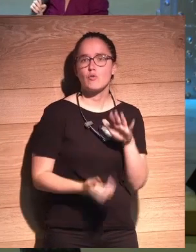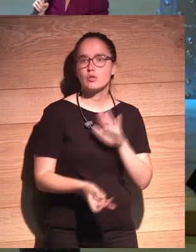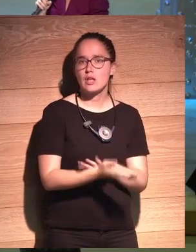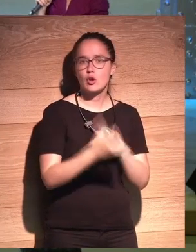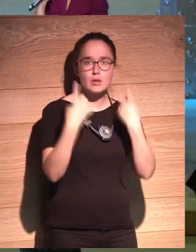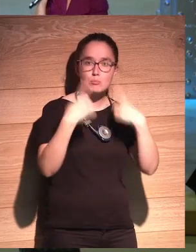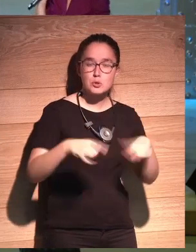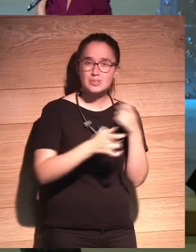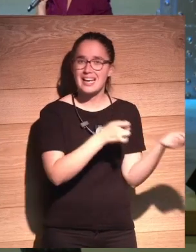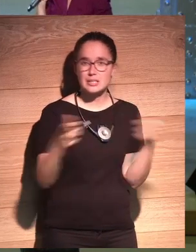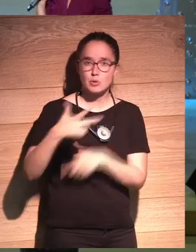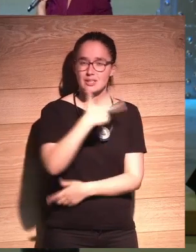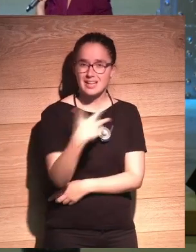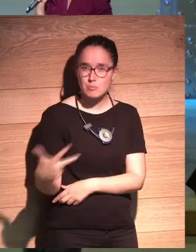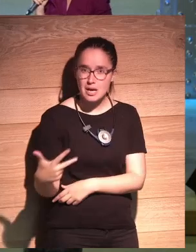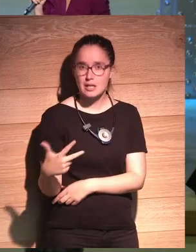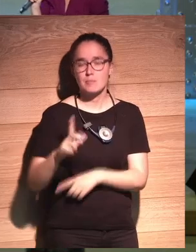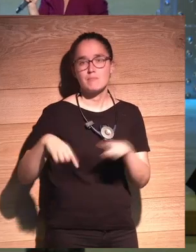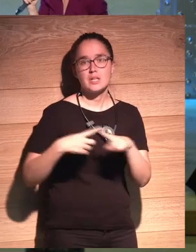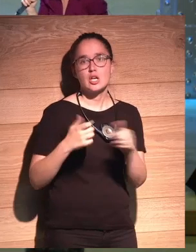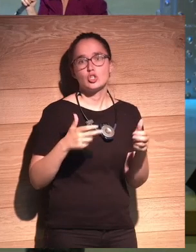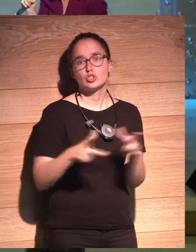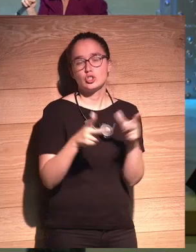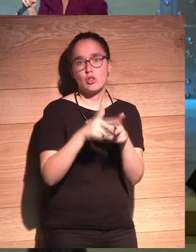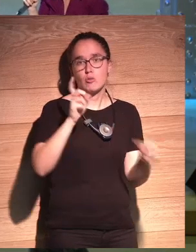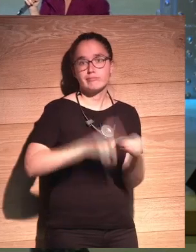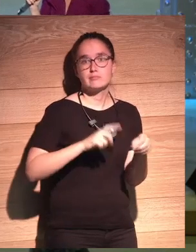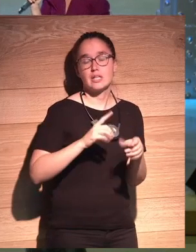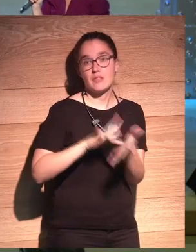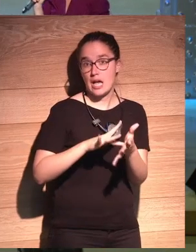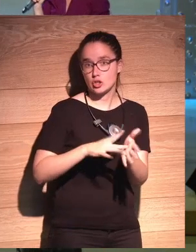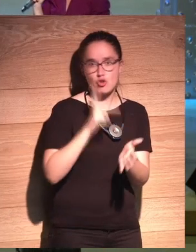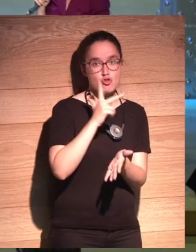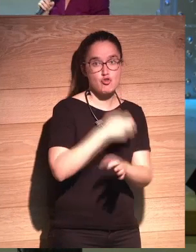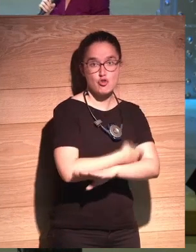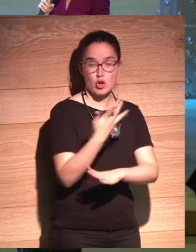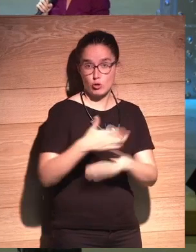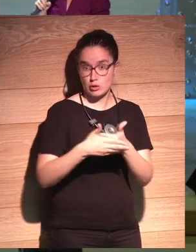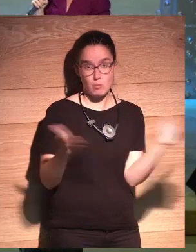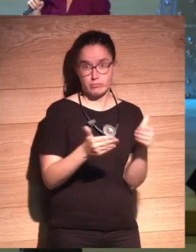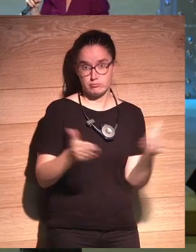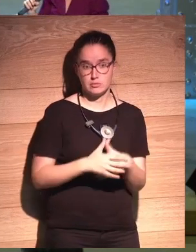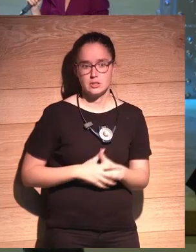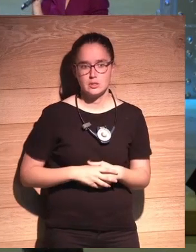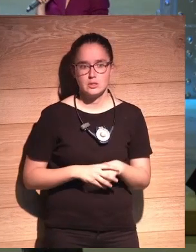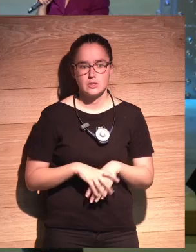whole year. He is also the co-founder of Music Expert Denmark.